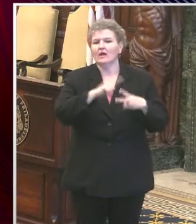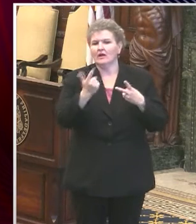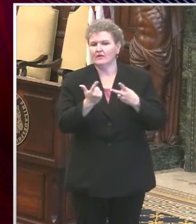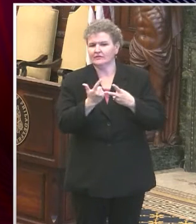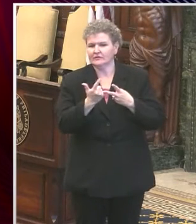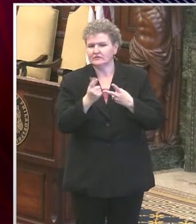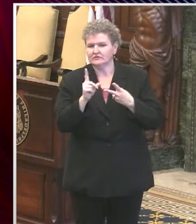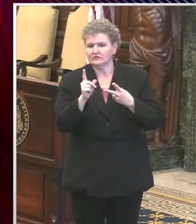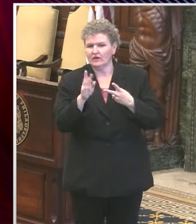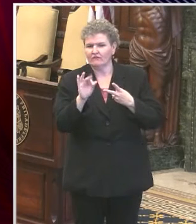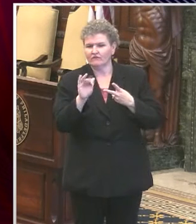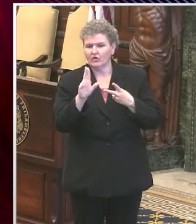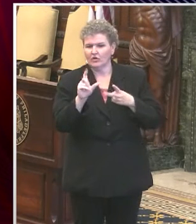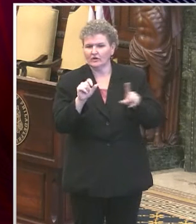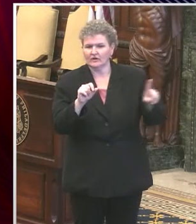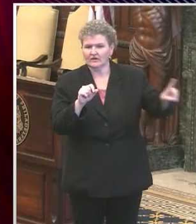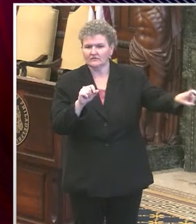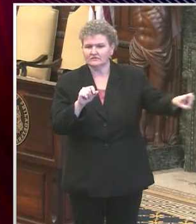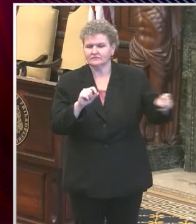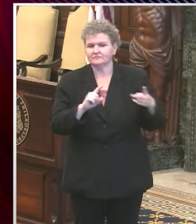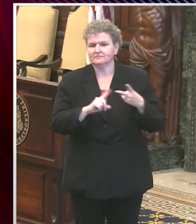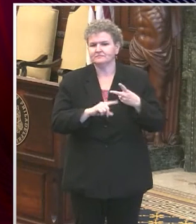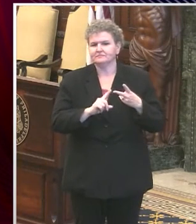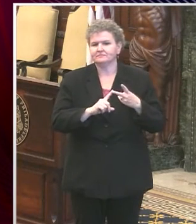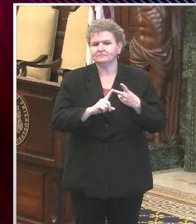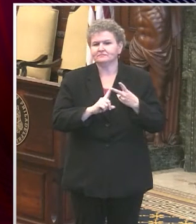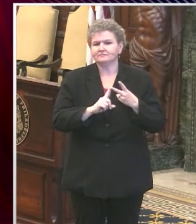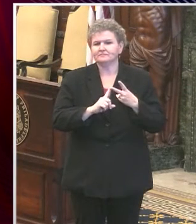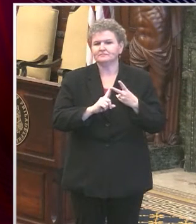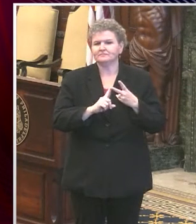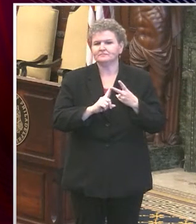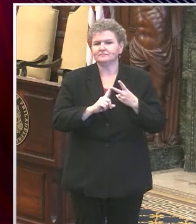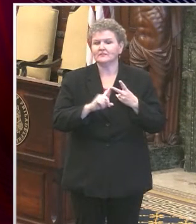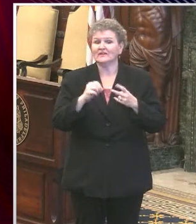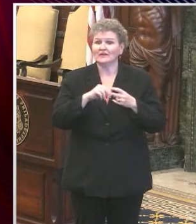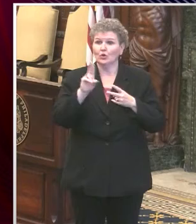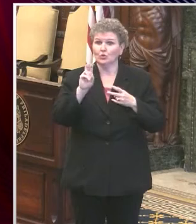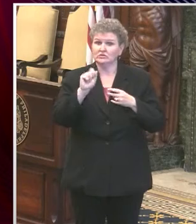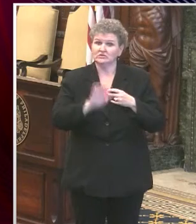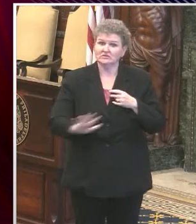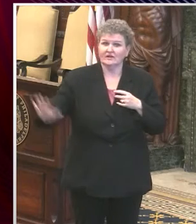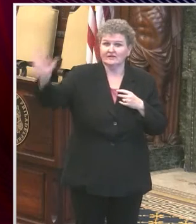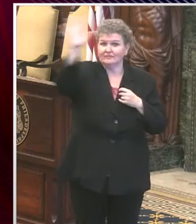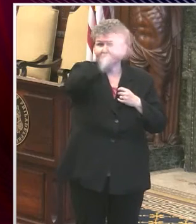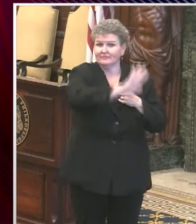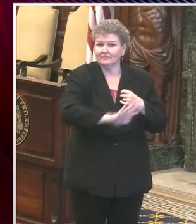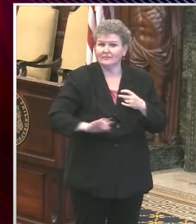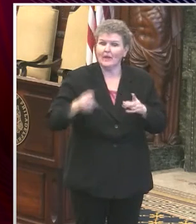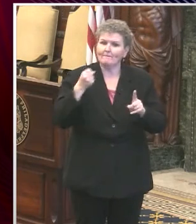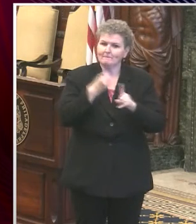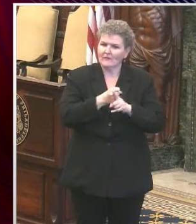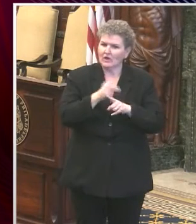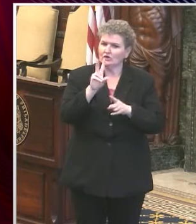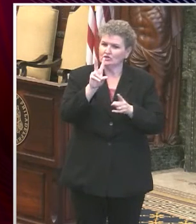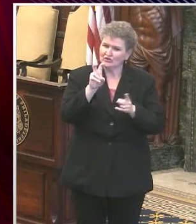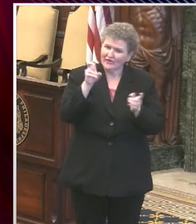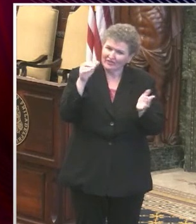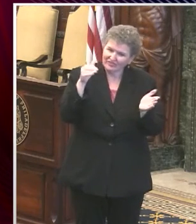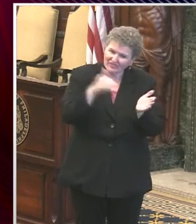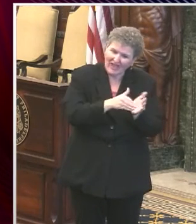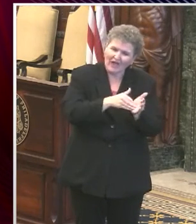Dr. Farley. As the nation hits 200,000 cases